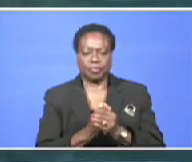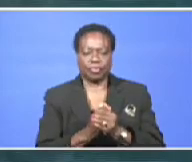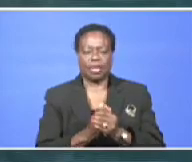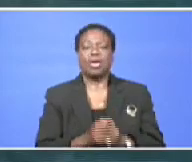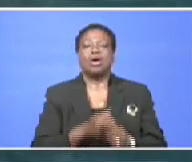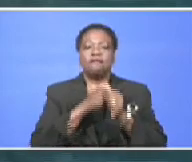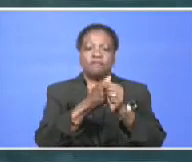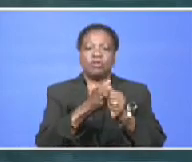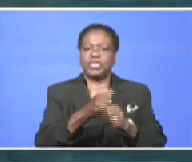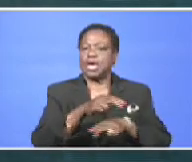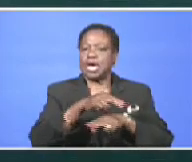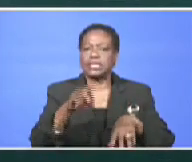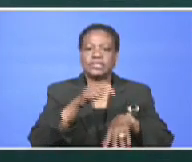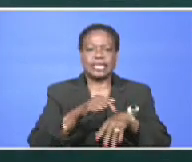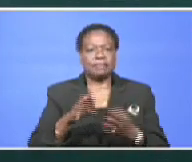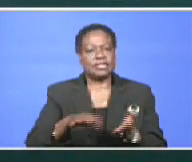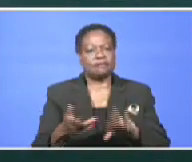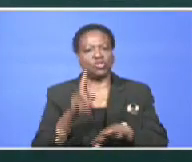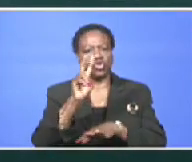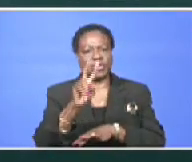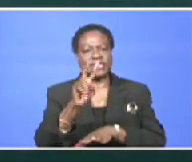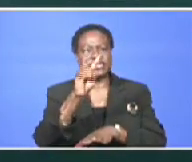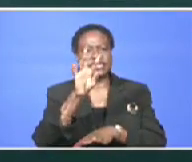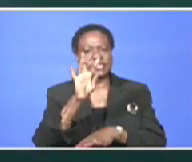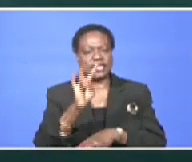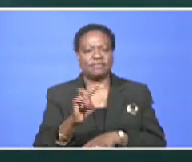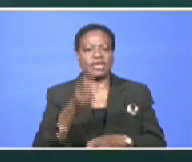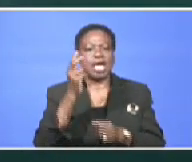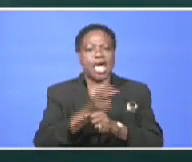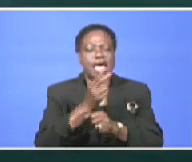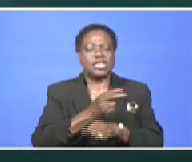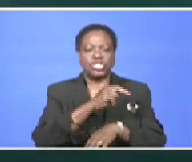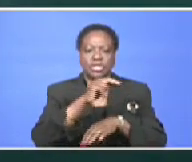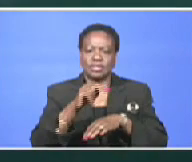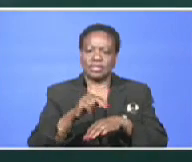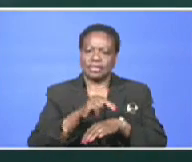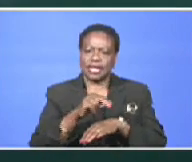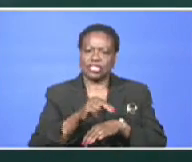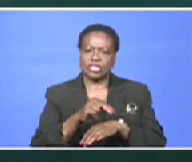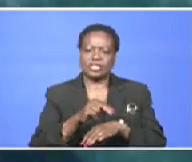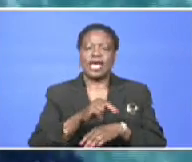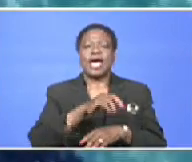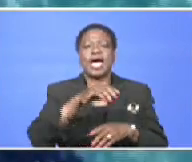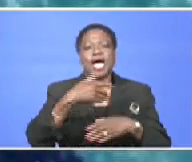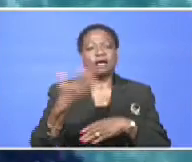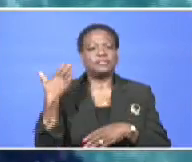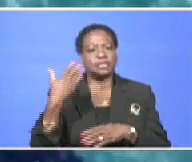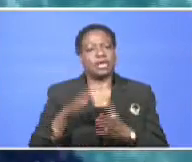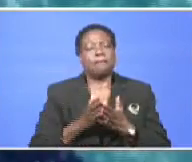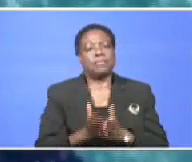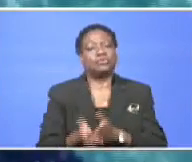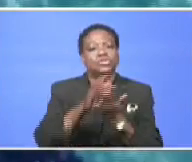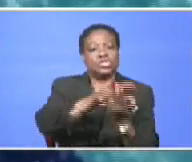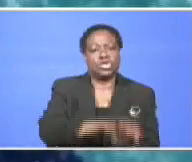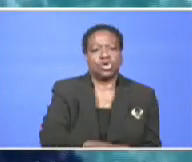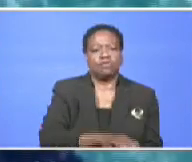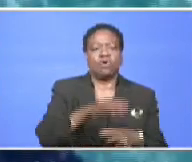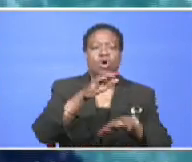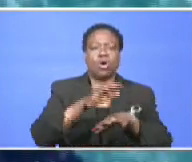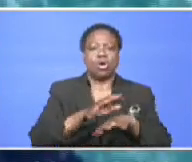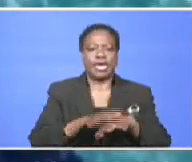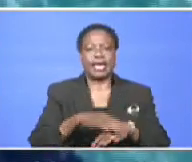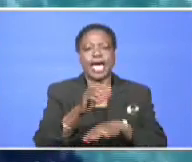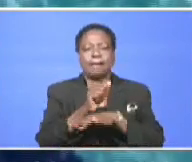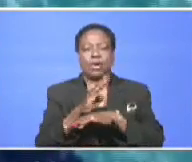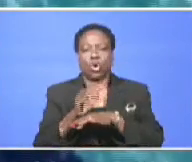the untimely deaths of at least 27 Haitian nationals after the Haitian sloop they were on capsized in waters off Fowl and Manowar Keys in northern